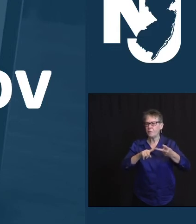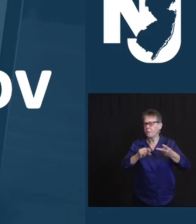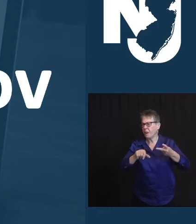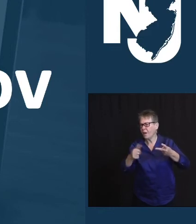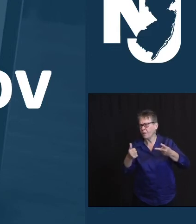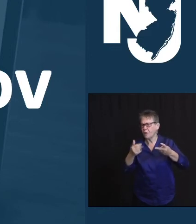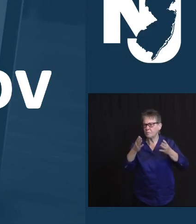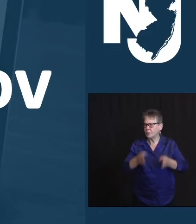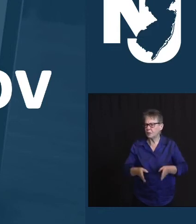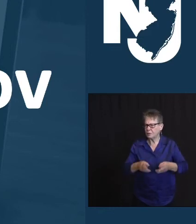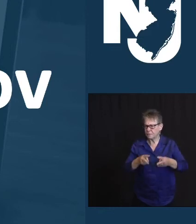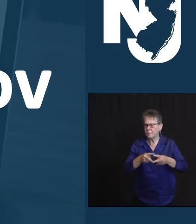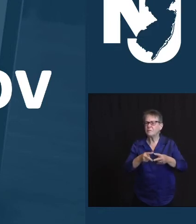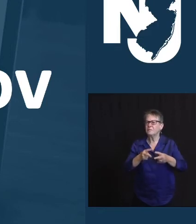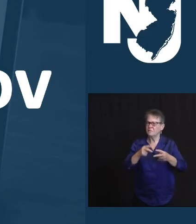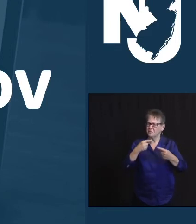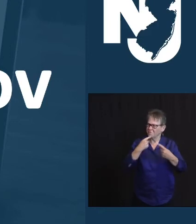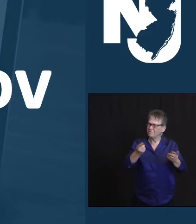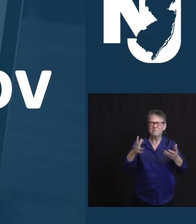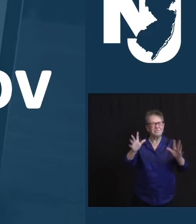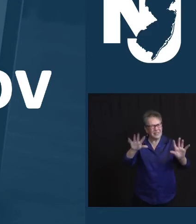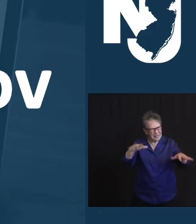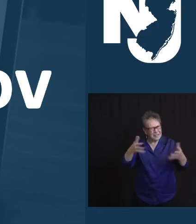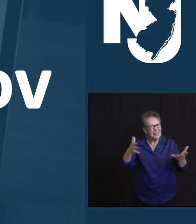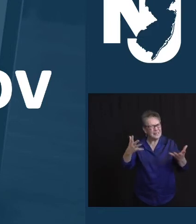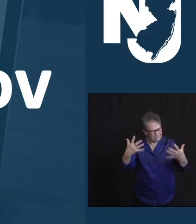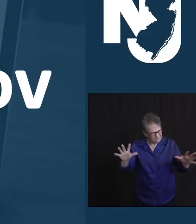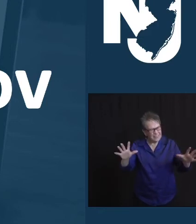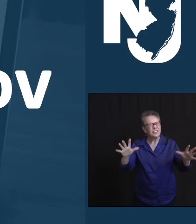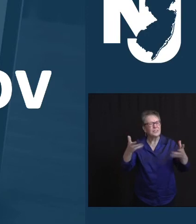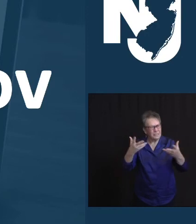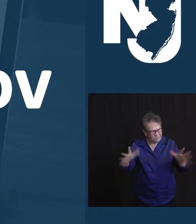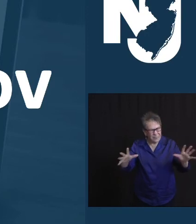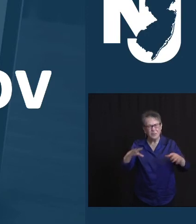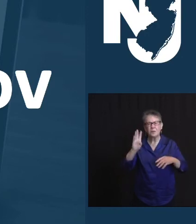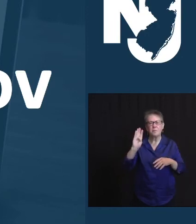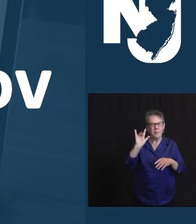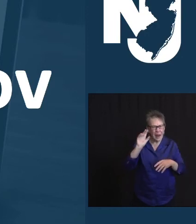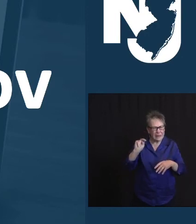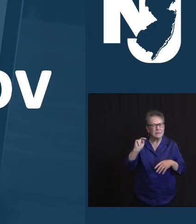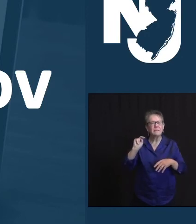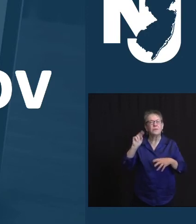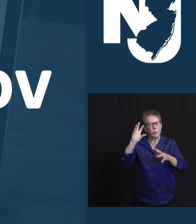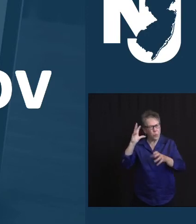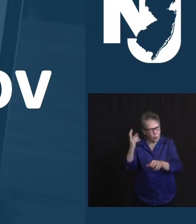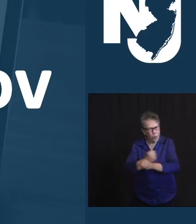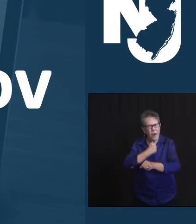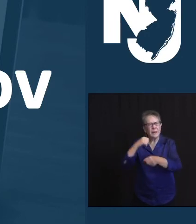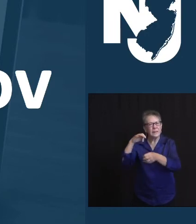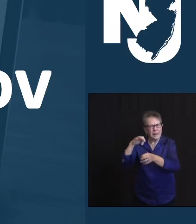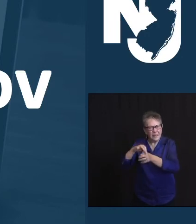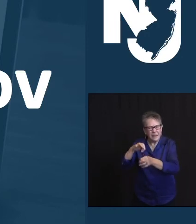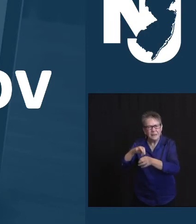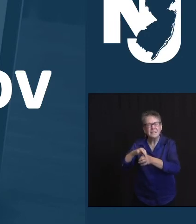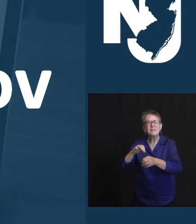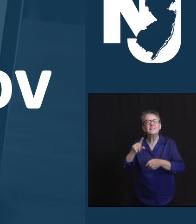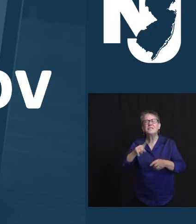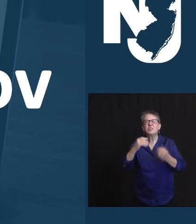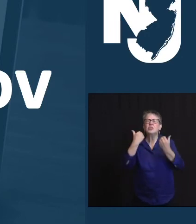an election is considered courageous. And shame on those who have not found any semblance of courage.